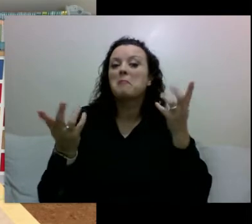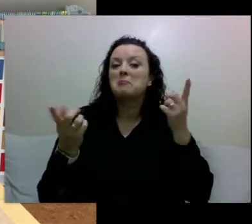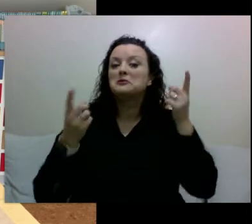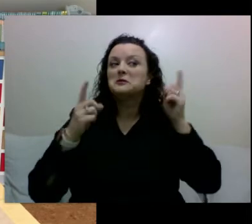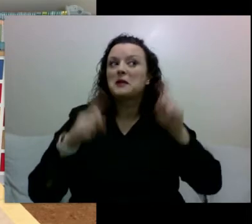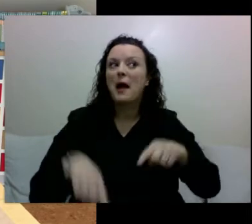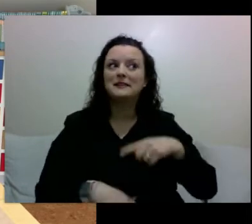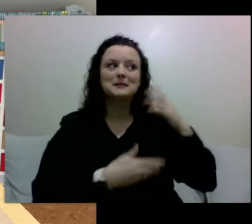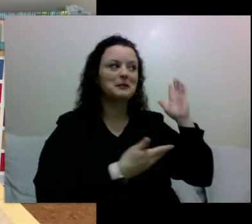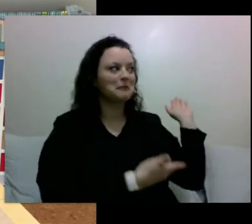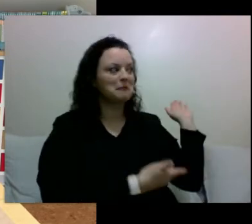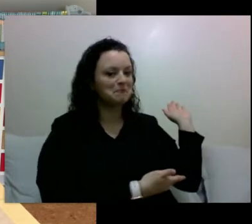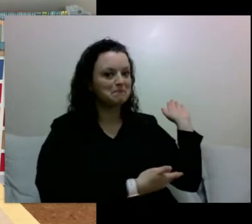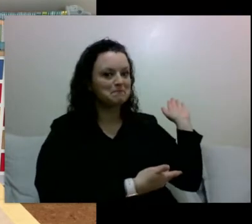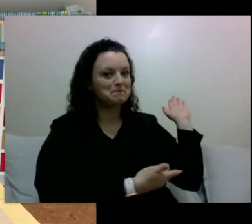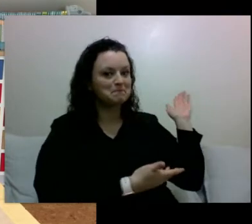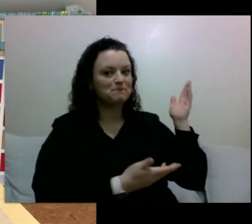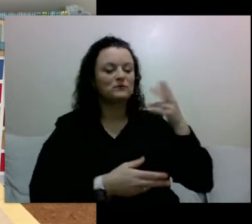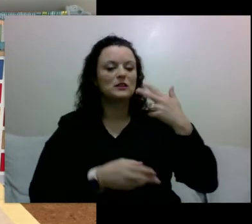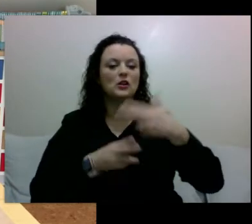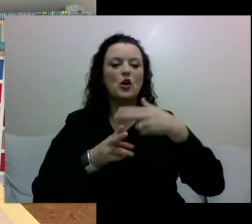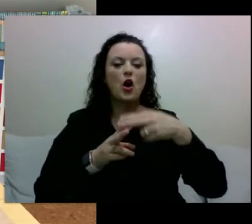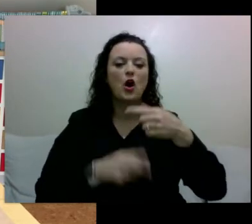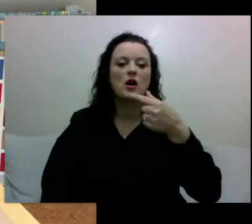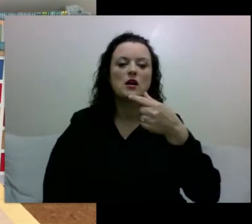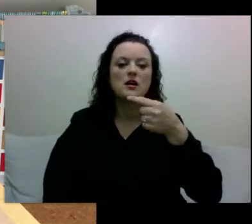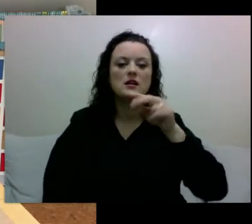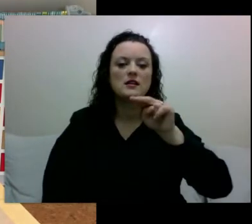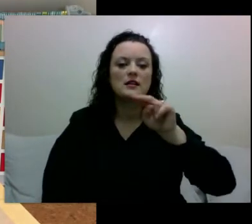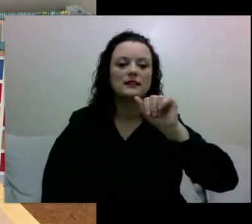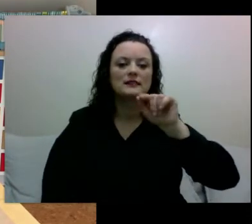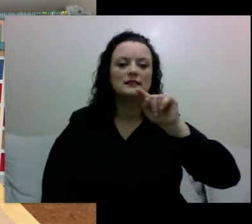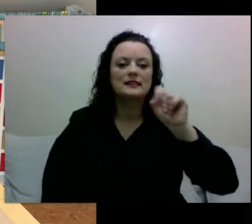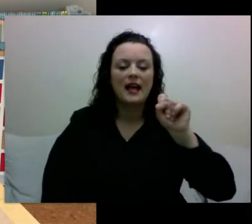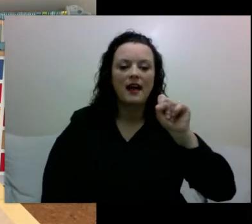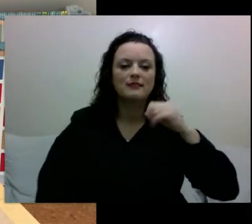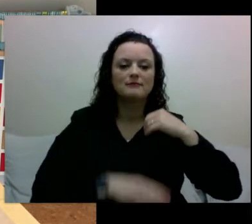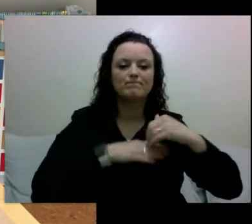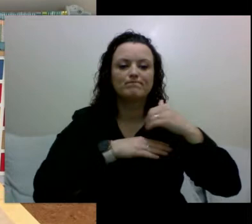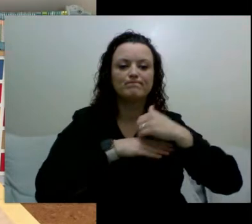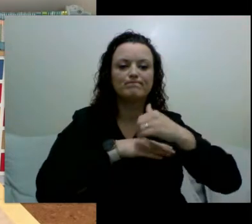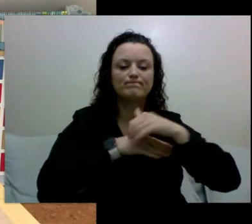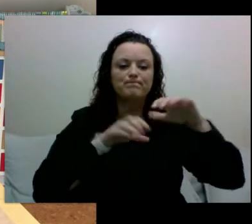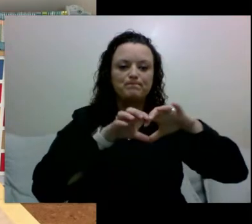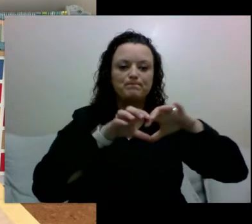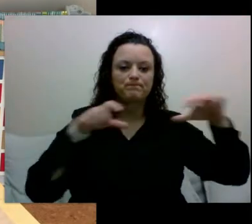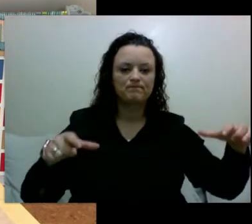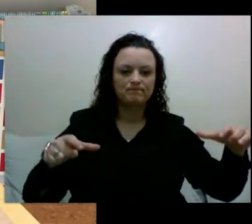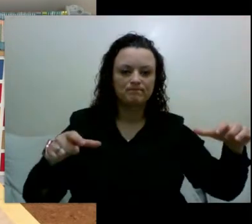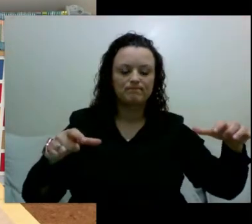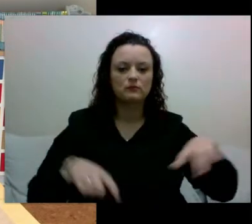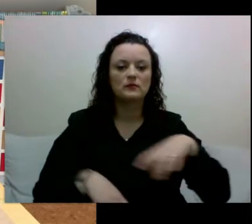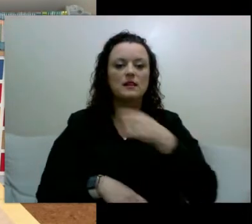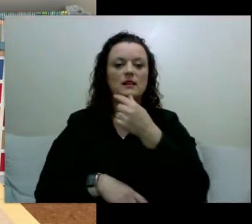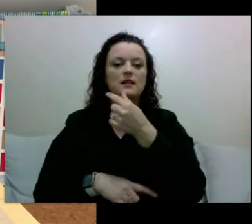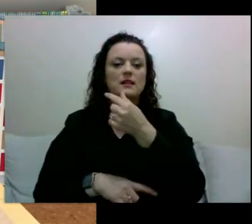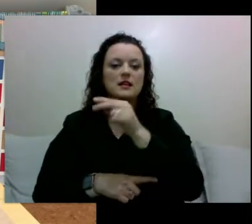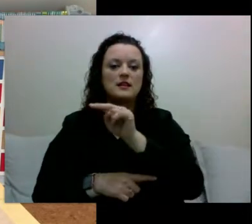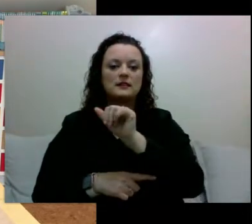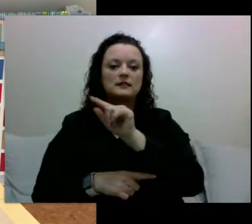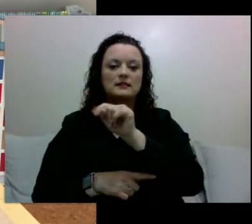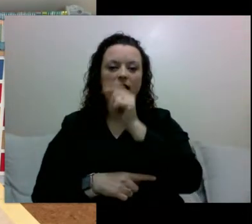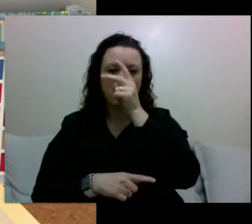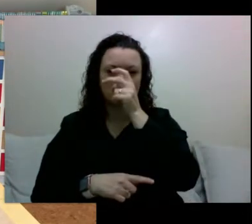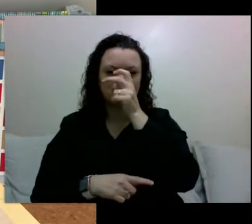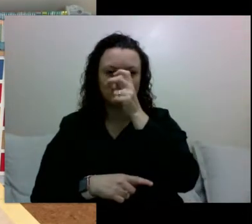here, called Nanette's Baguette. And in Nanette's Baguette, Nanette